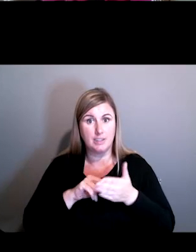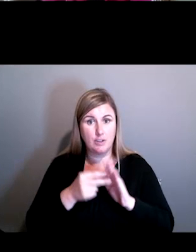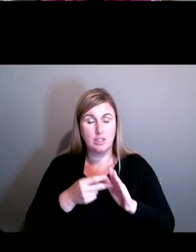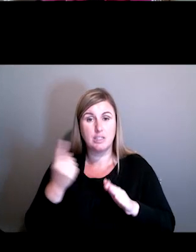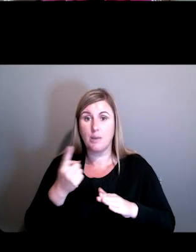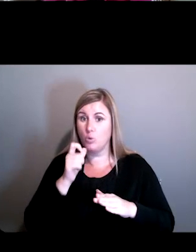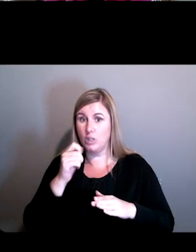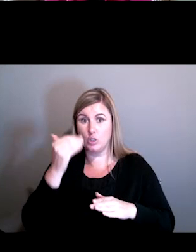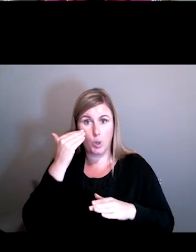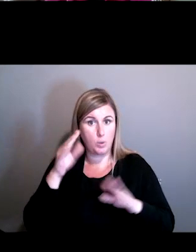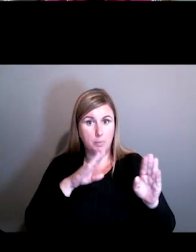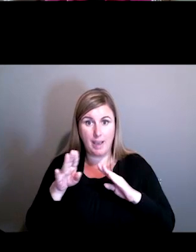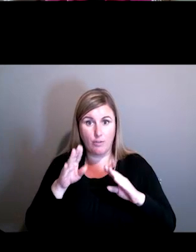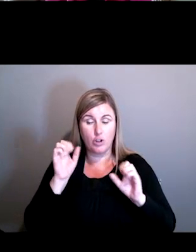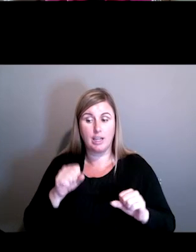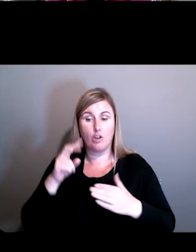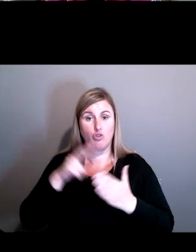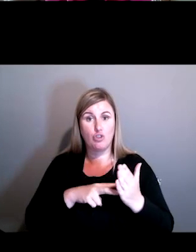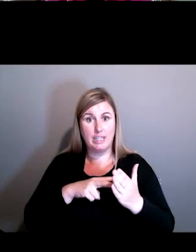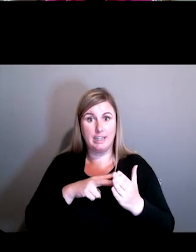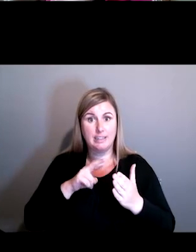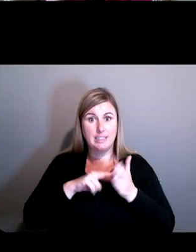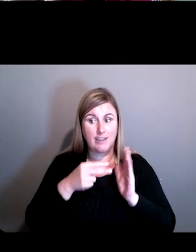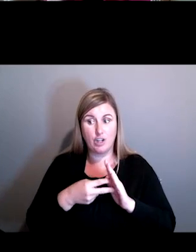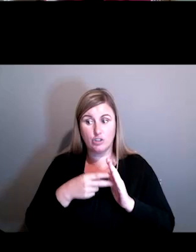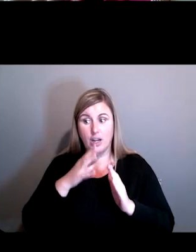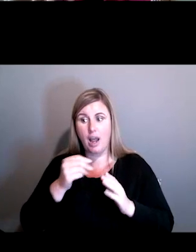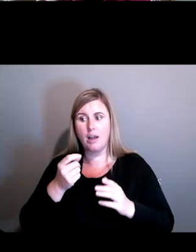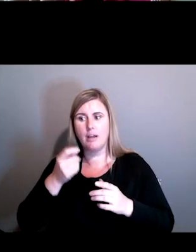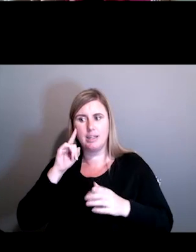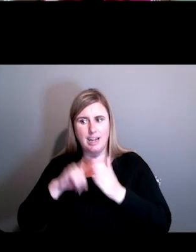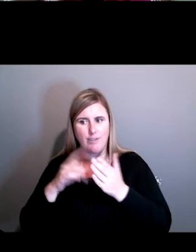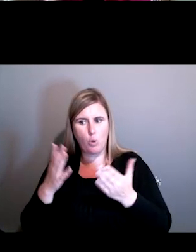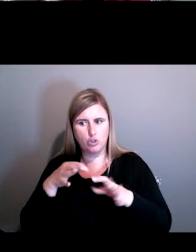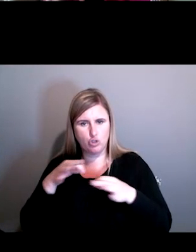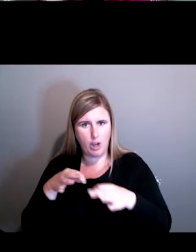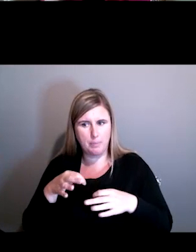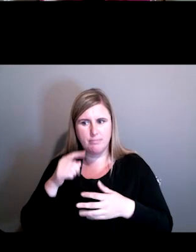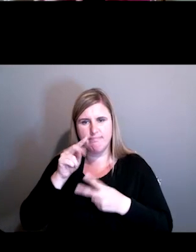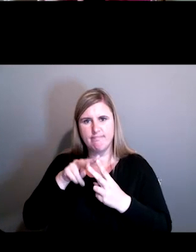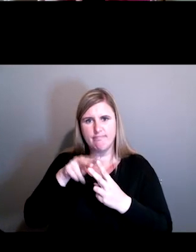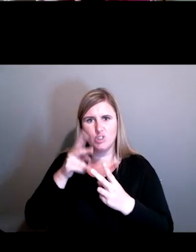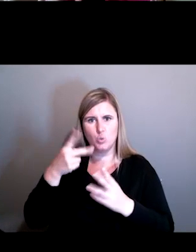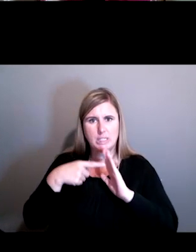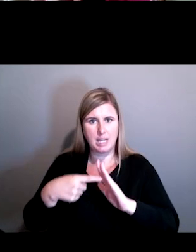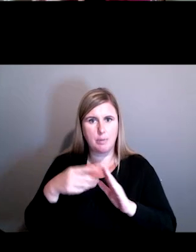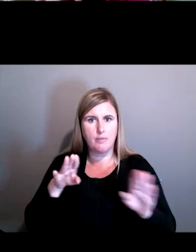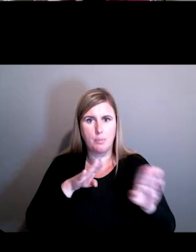behavior can read the definition and identify what you are describing. And here are just 2 examples of behaviors that are